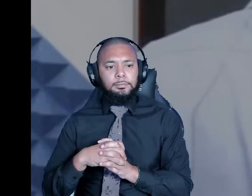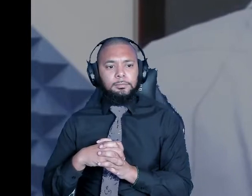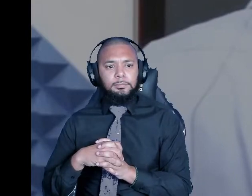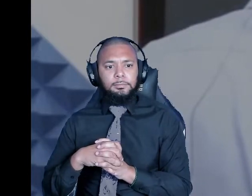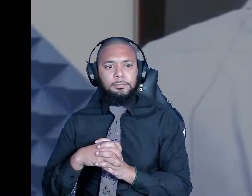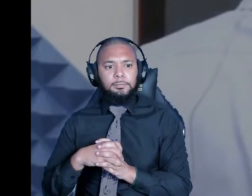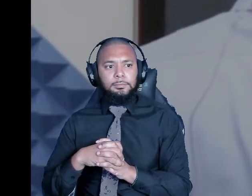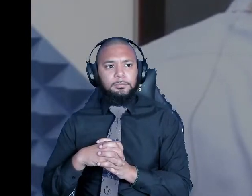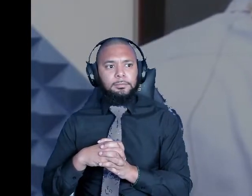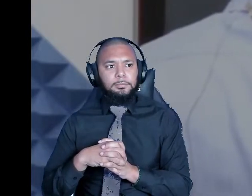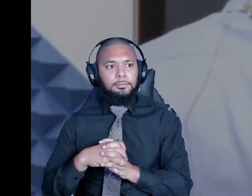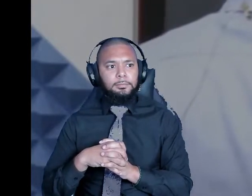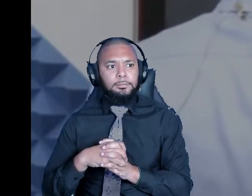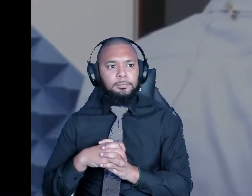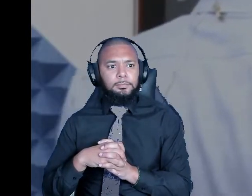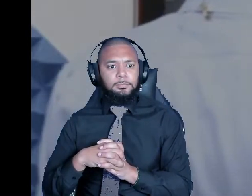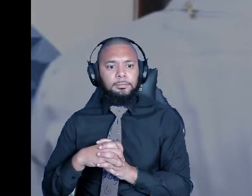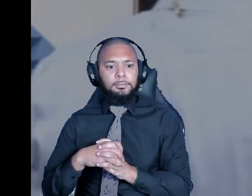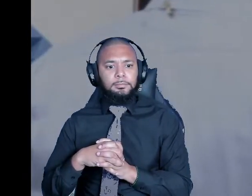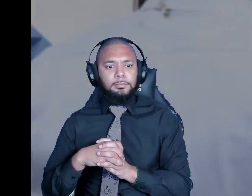Okay.